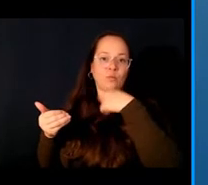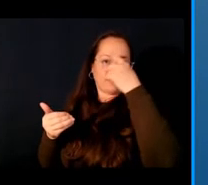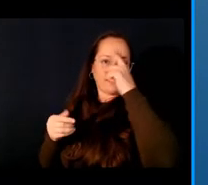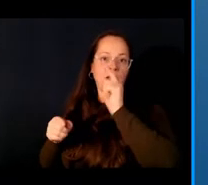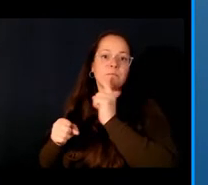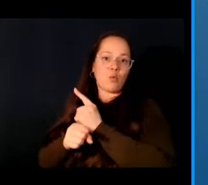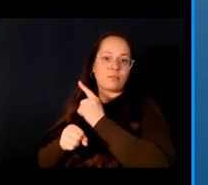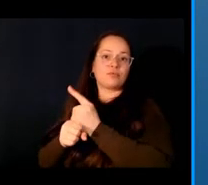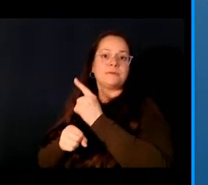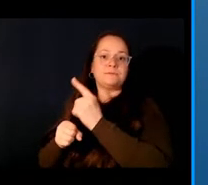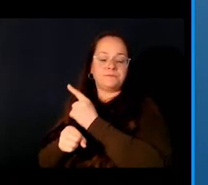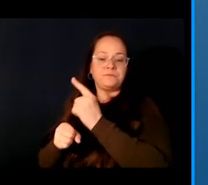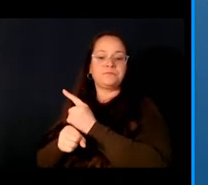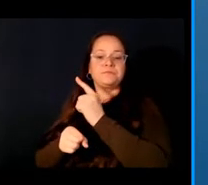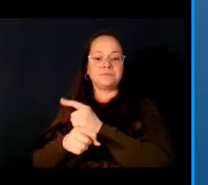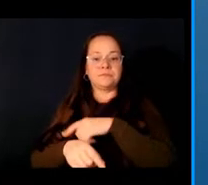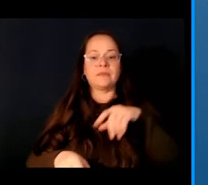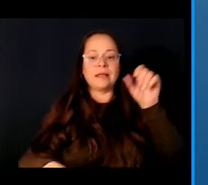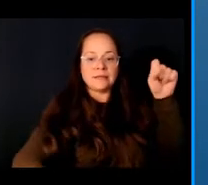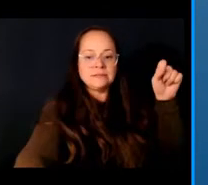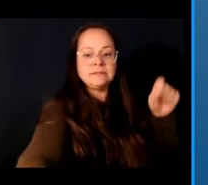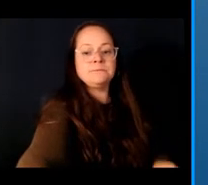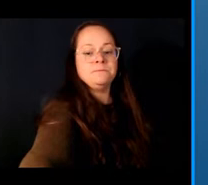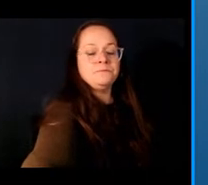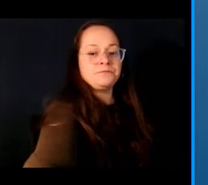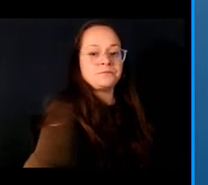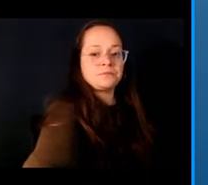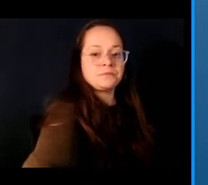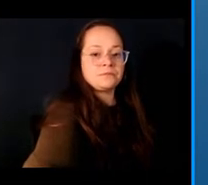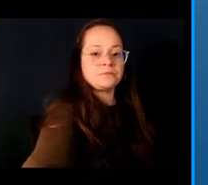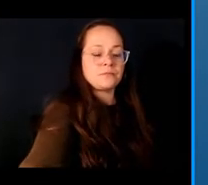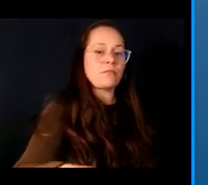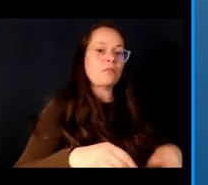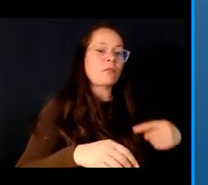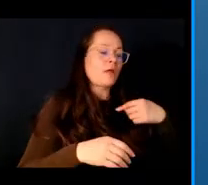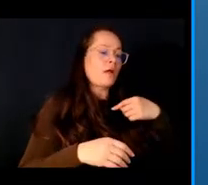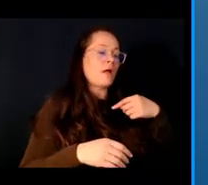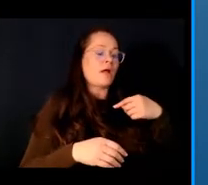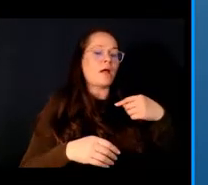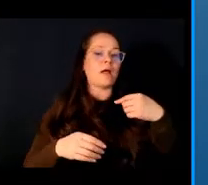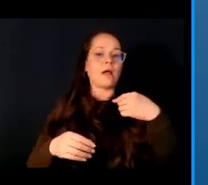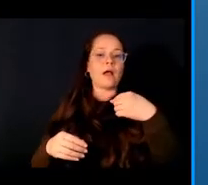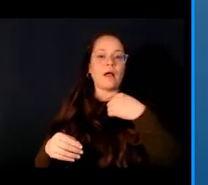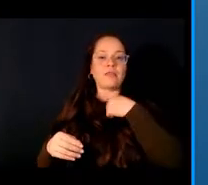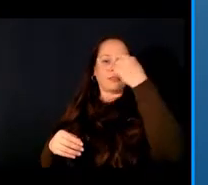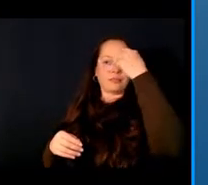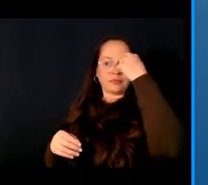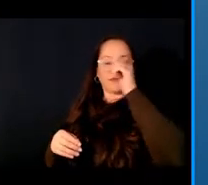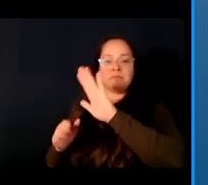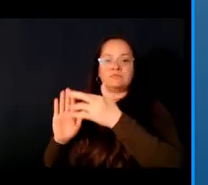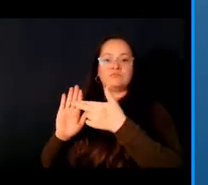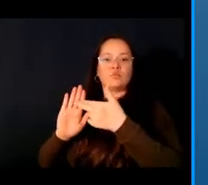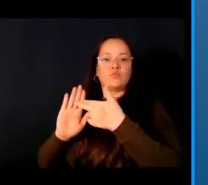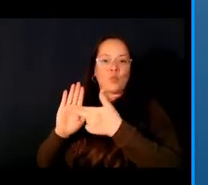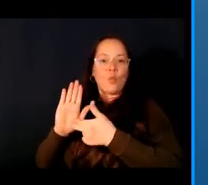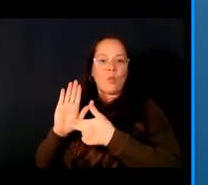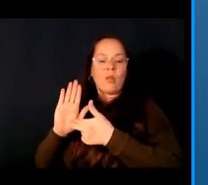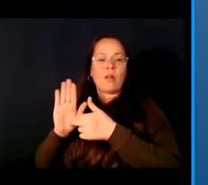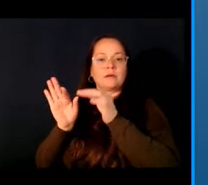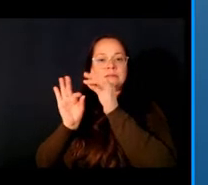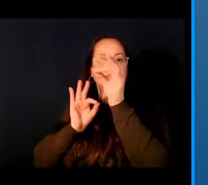intended to restrict that yes and I think actually sure the the rules specify